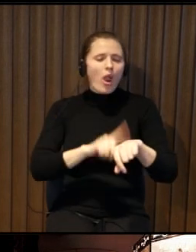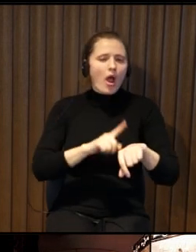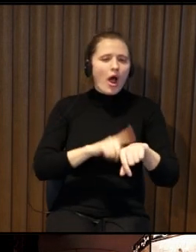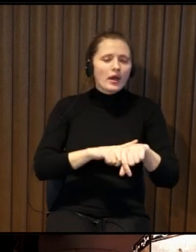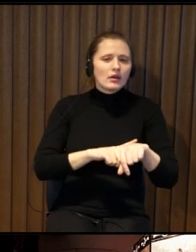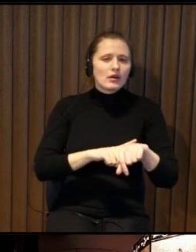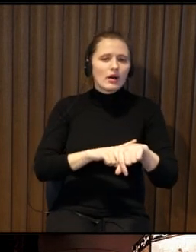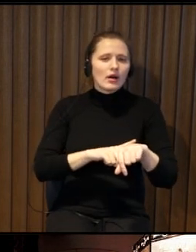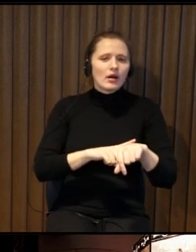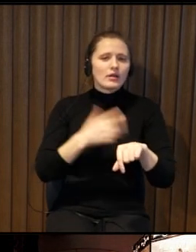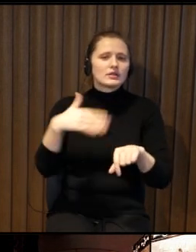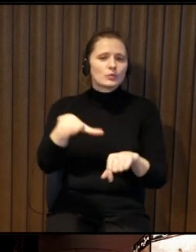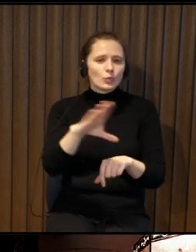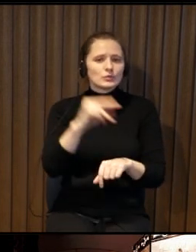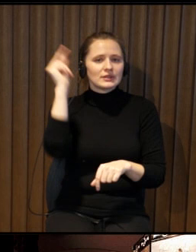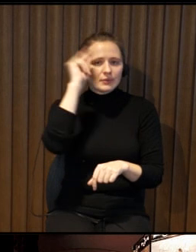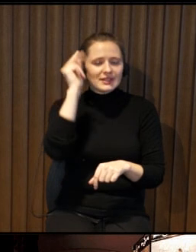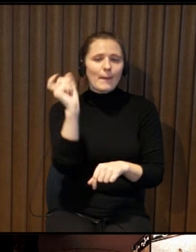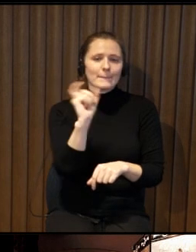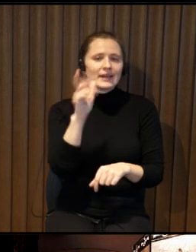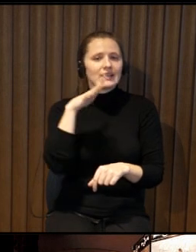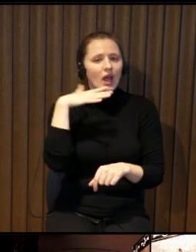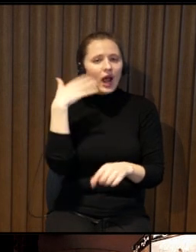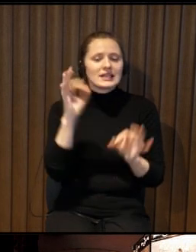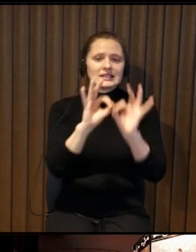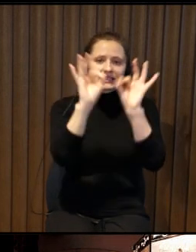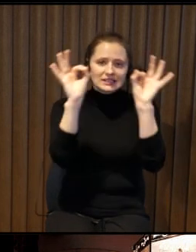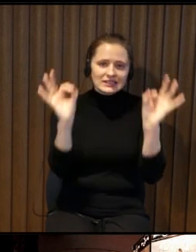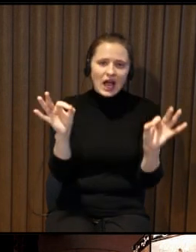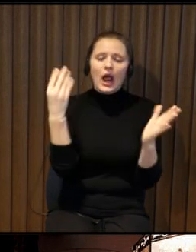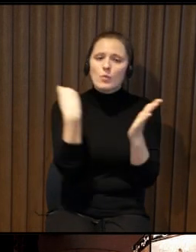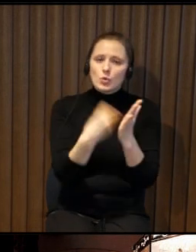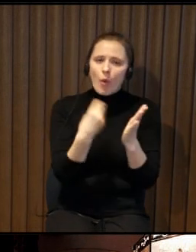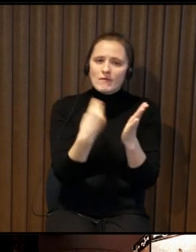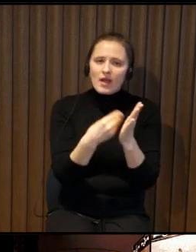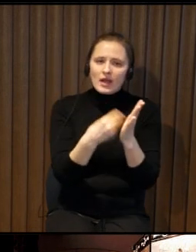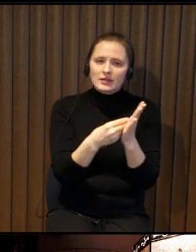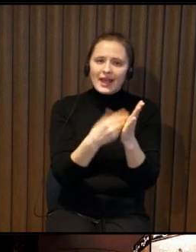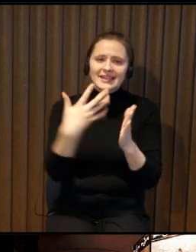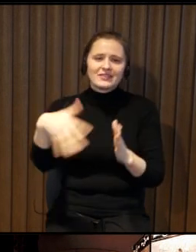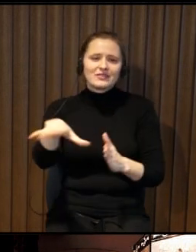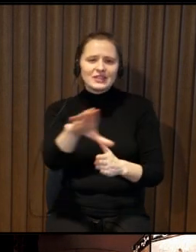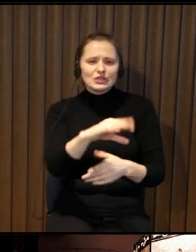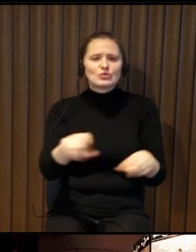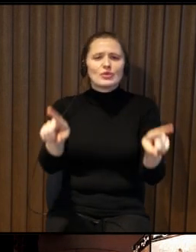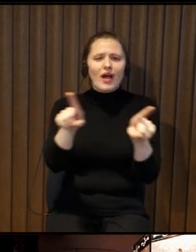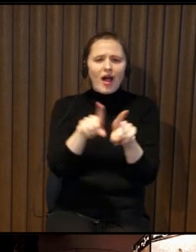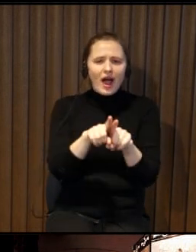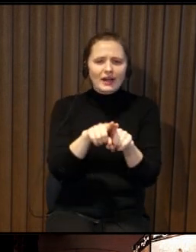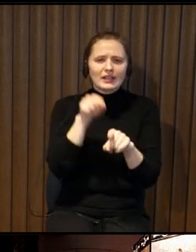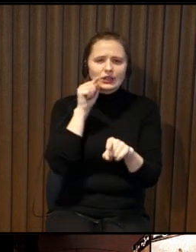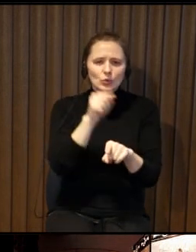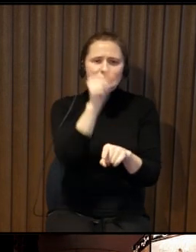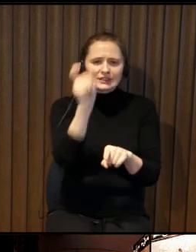human scatterplot, we will be able to adapt to change and respond to the unexpected, detect